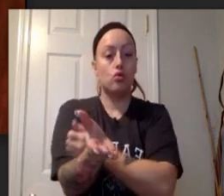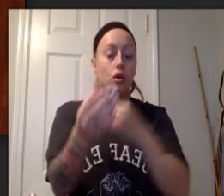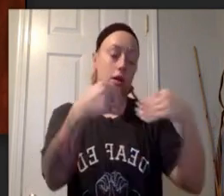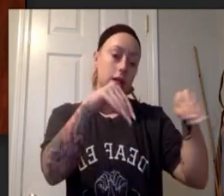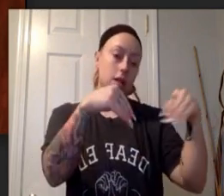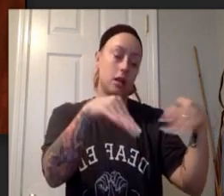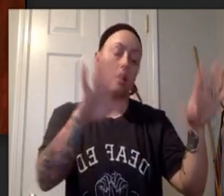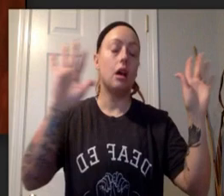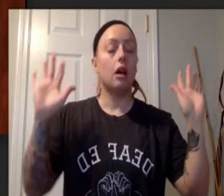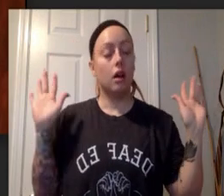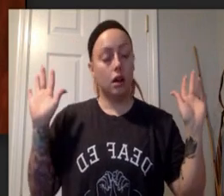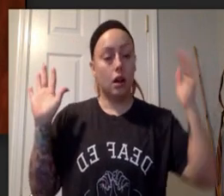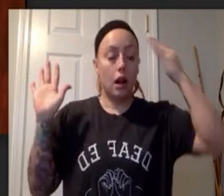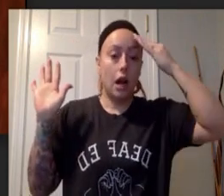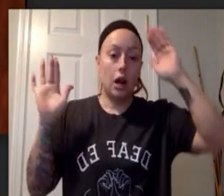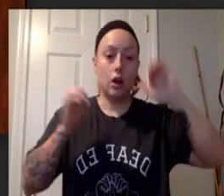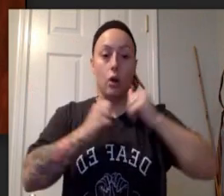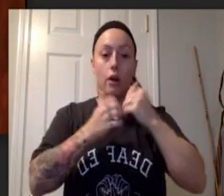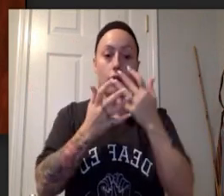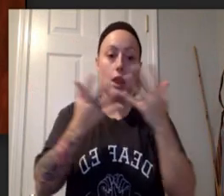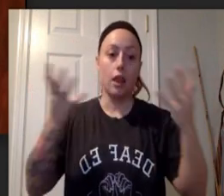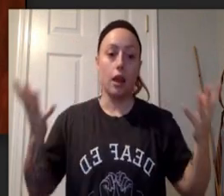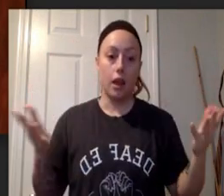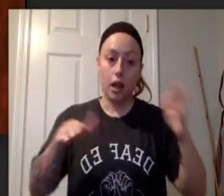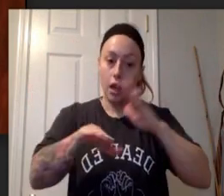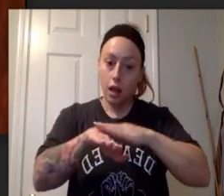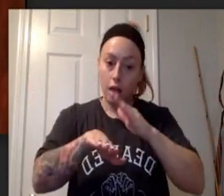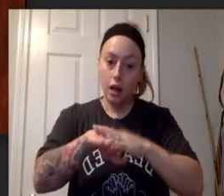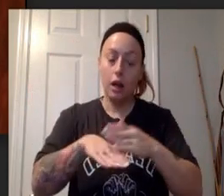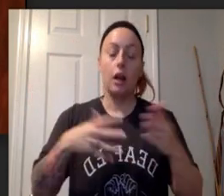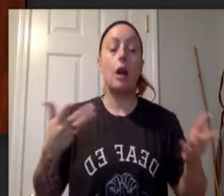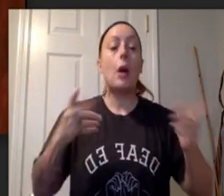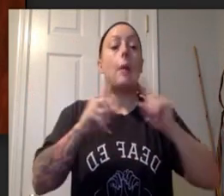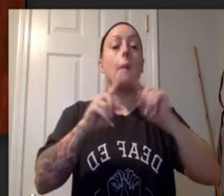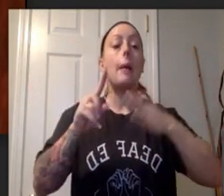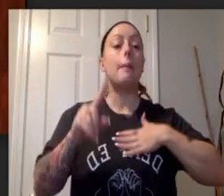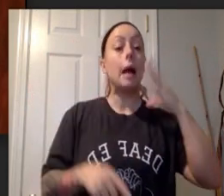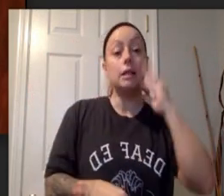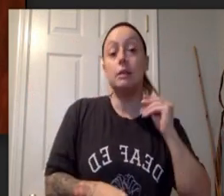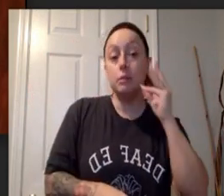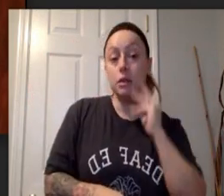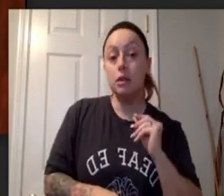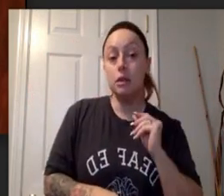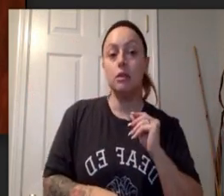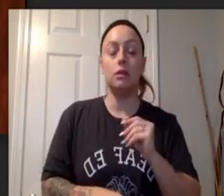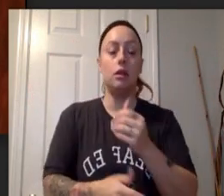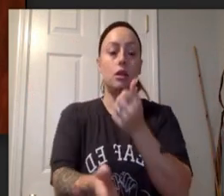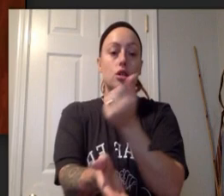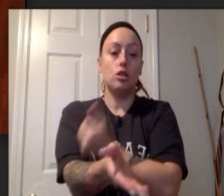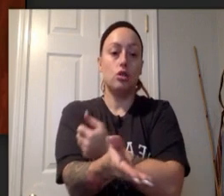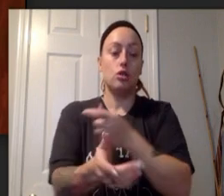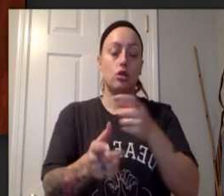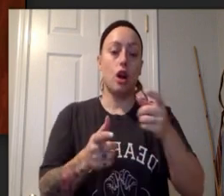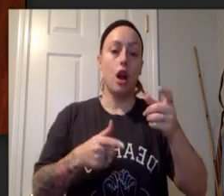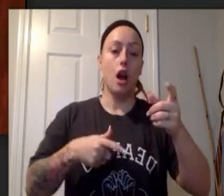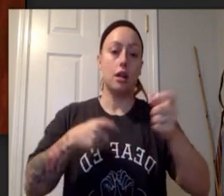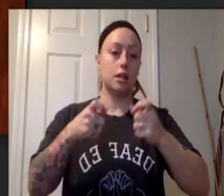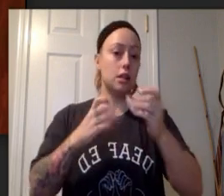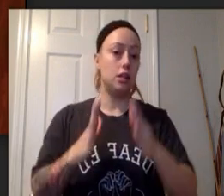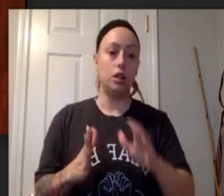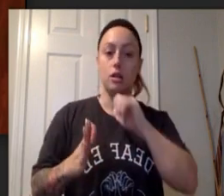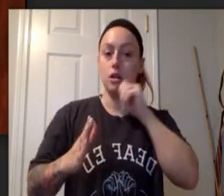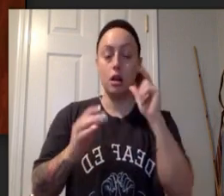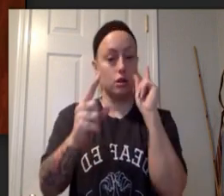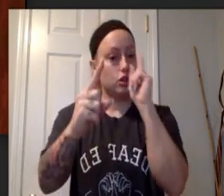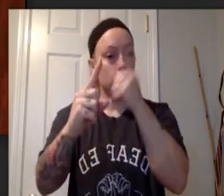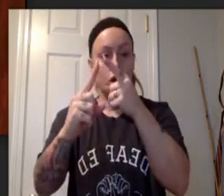I shouldn't, again, I don't know everything. Nothing I say is 100% conclusive, but in my experience, drug dealers are not necessarily targeting children. Drug dealers